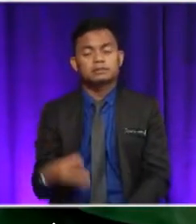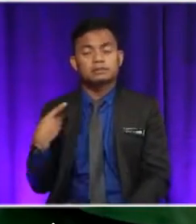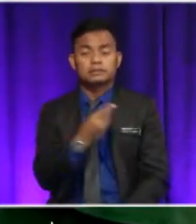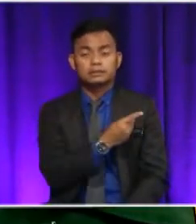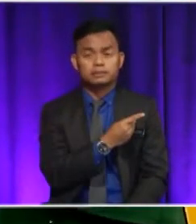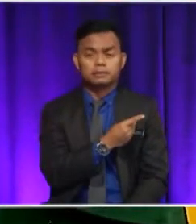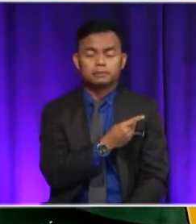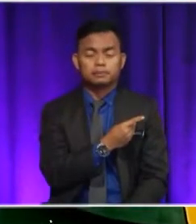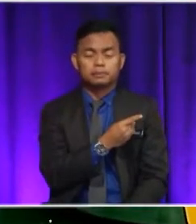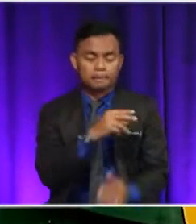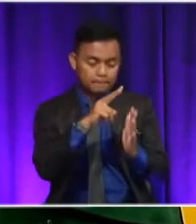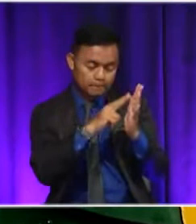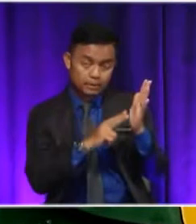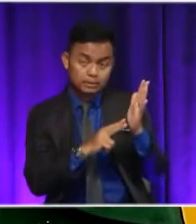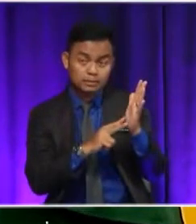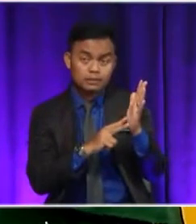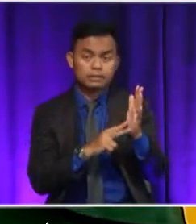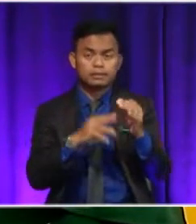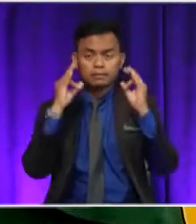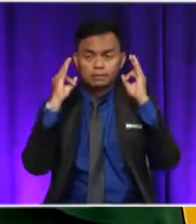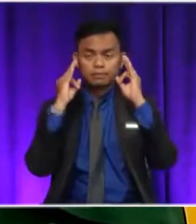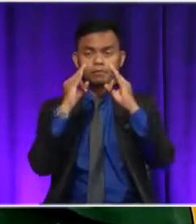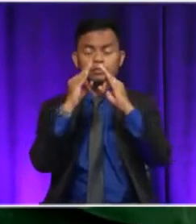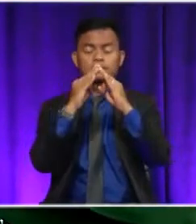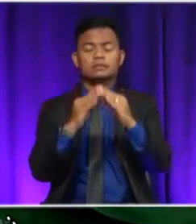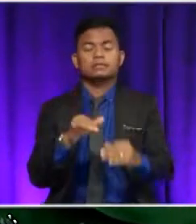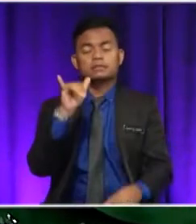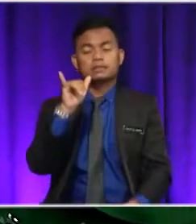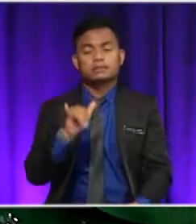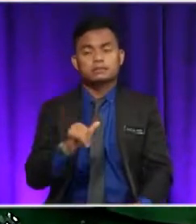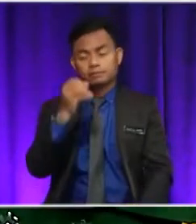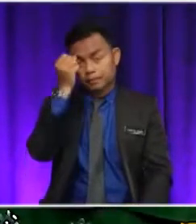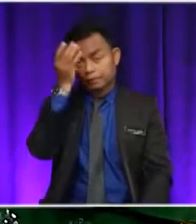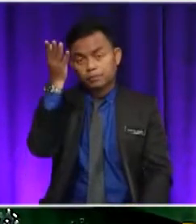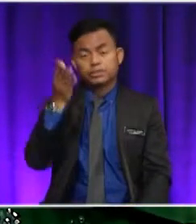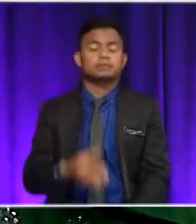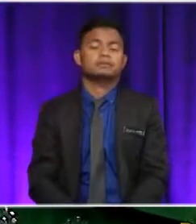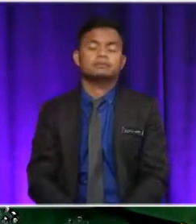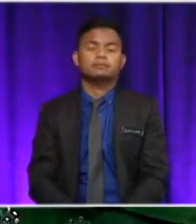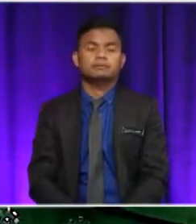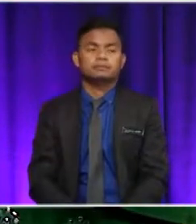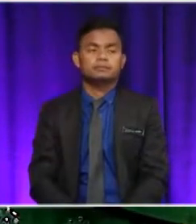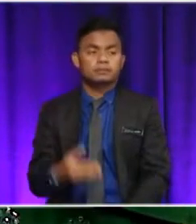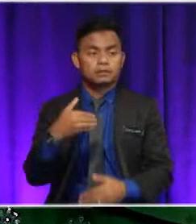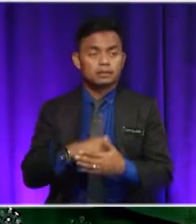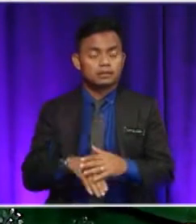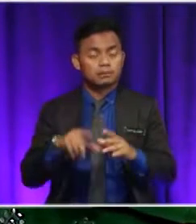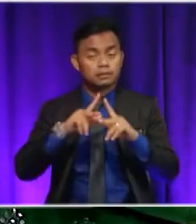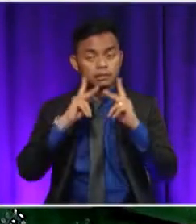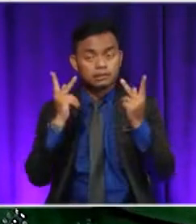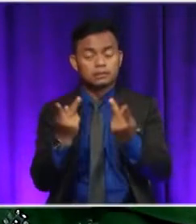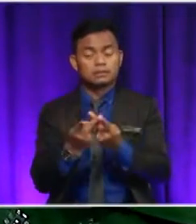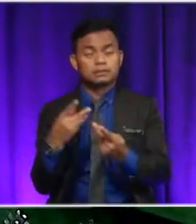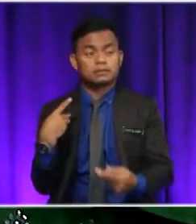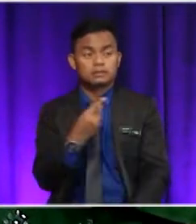So you might wonder, what is reading for specific information? Well, in classrooms, you might